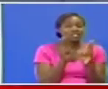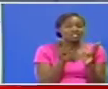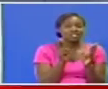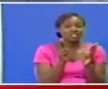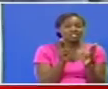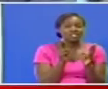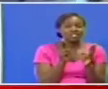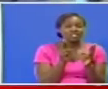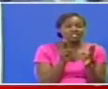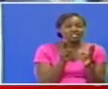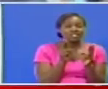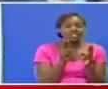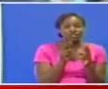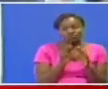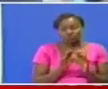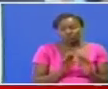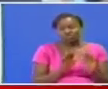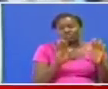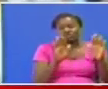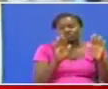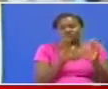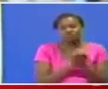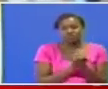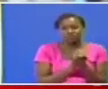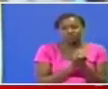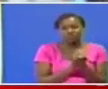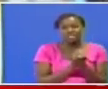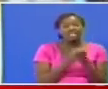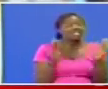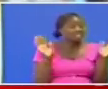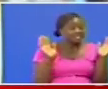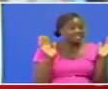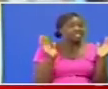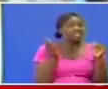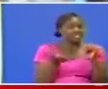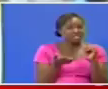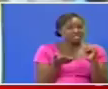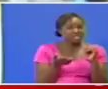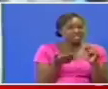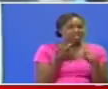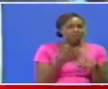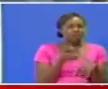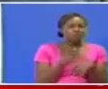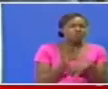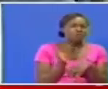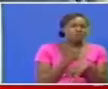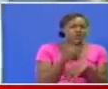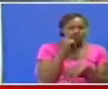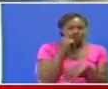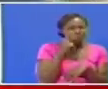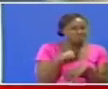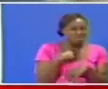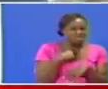to bite the bullet. And biting the bullet, I did. But I went everywhere and said, mimi